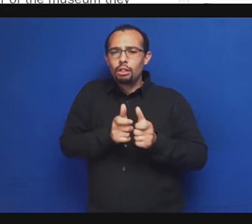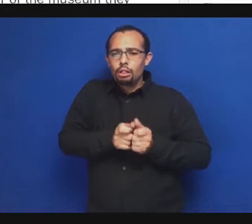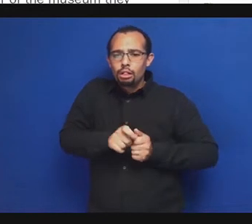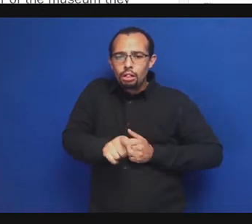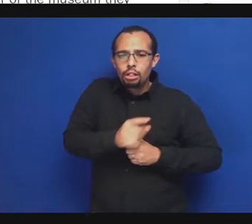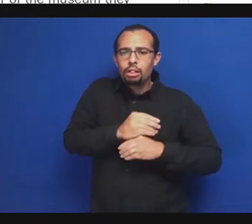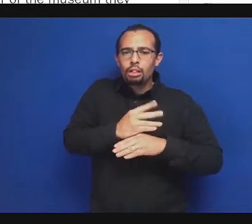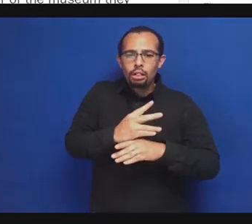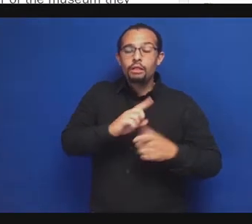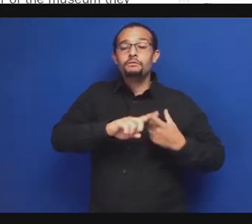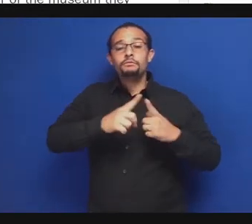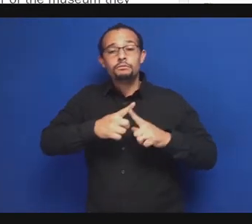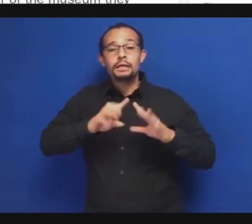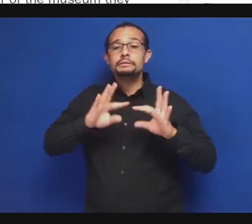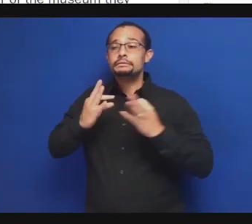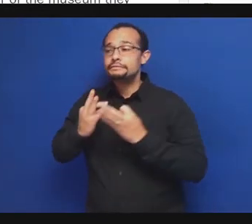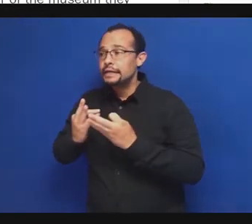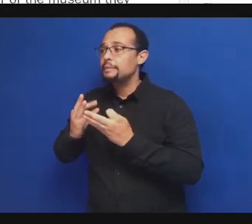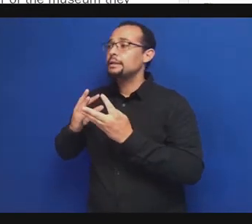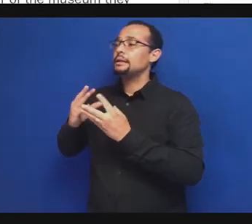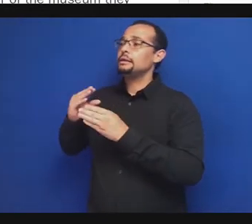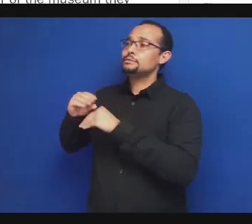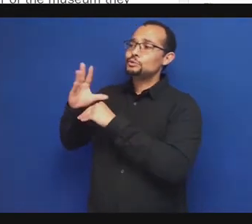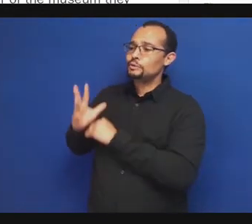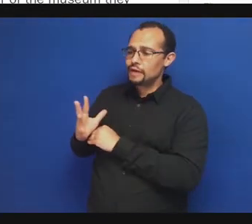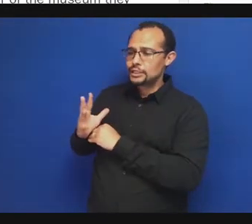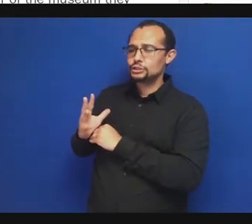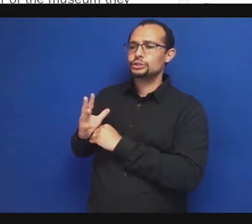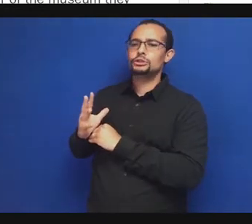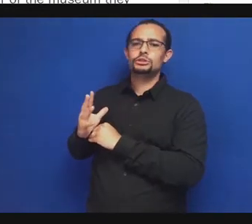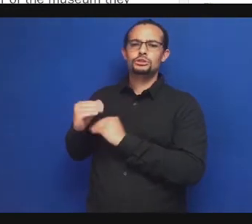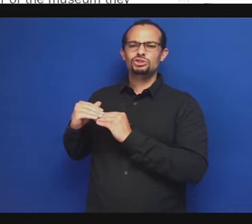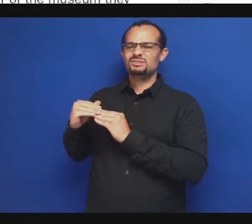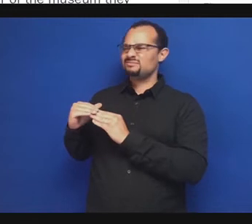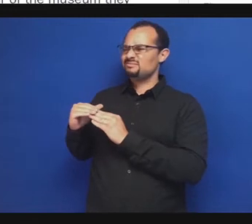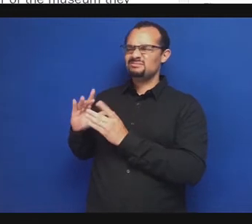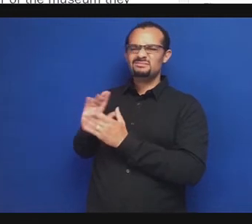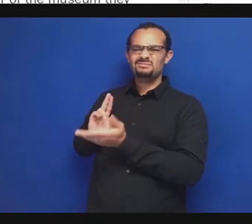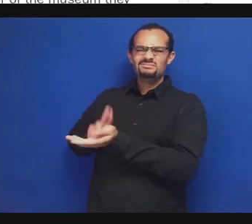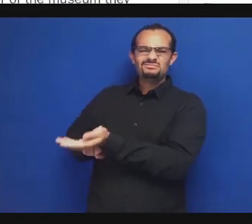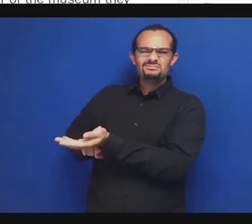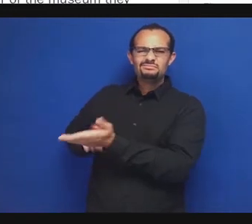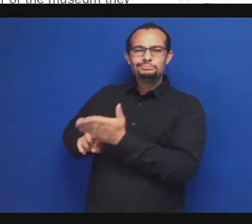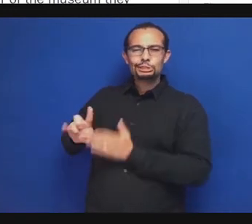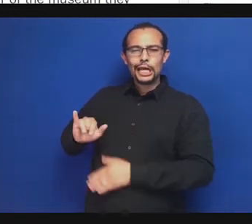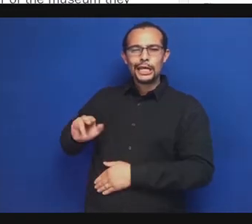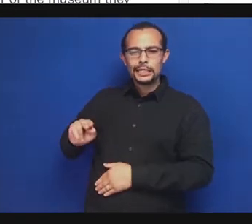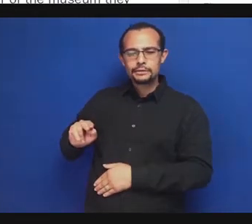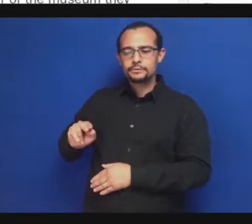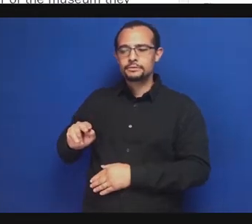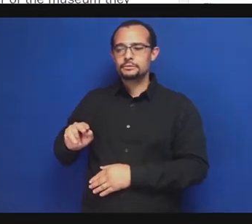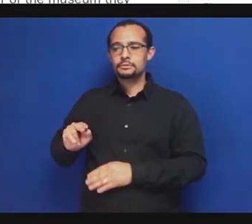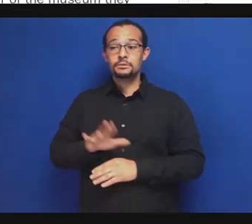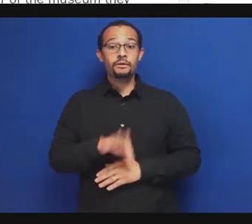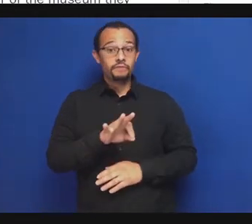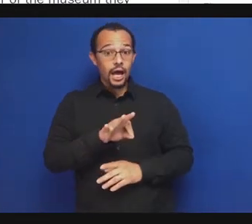being a positive role model. And you may express worry and frustration as well and share some of your anxiety. But remember, it's